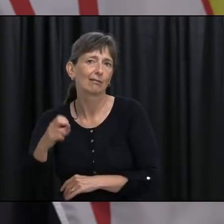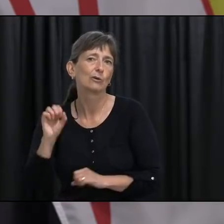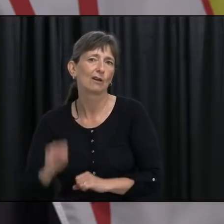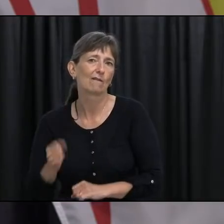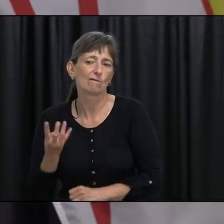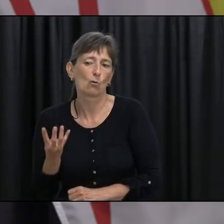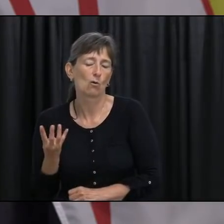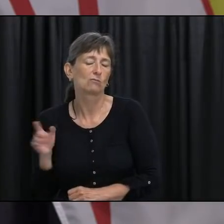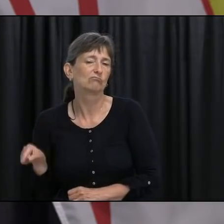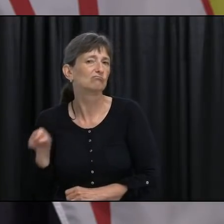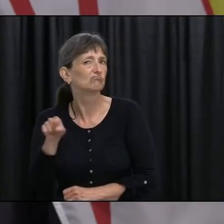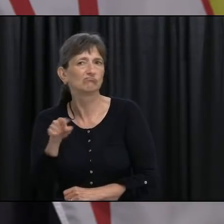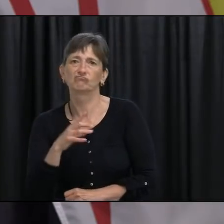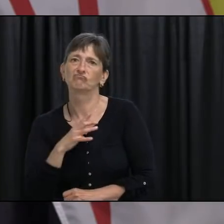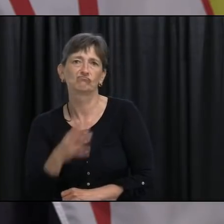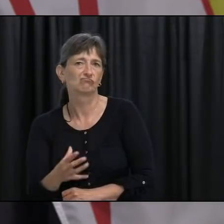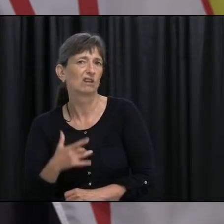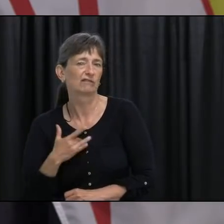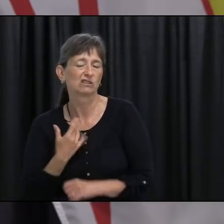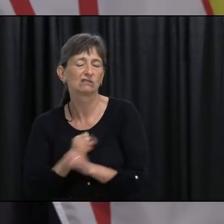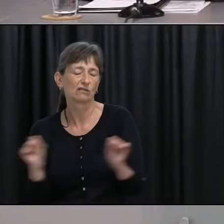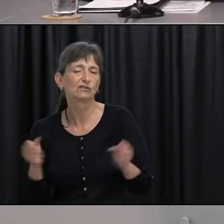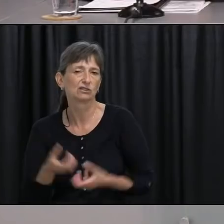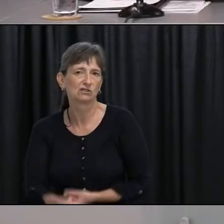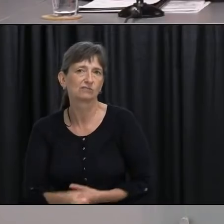Atlantic provinces and Newfoundland and Labrador.